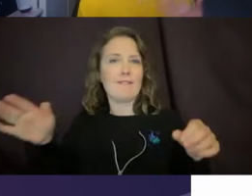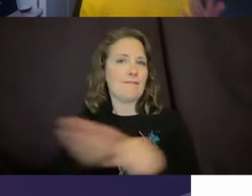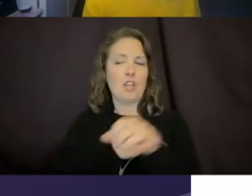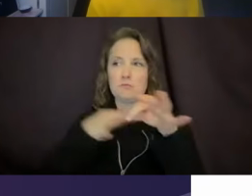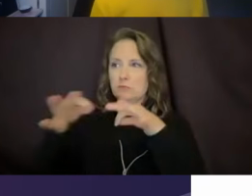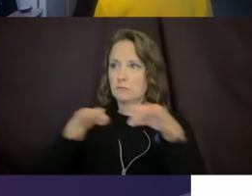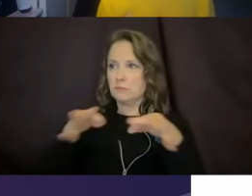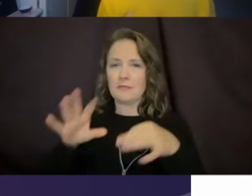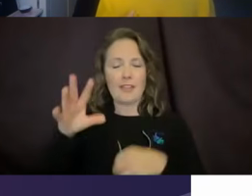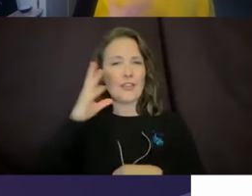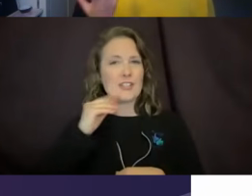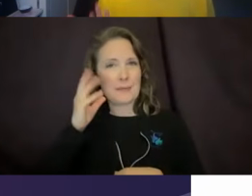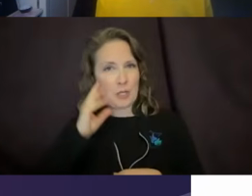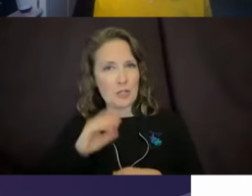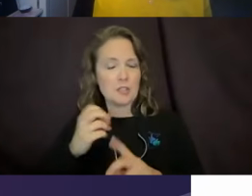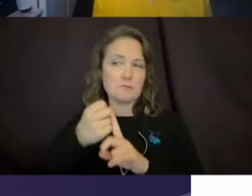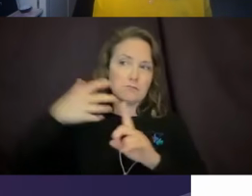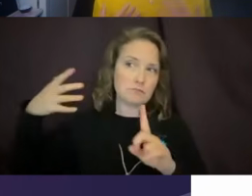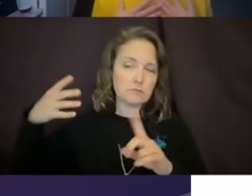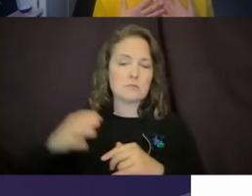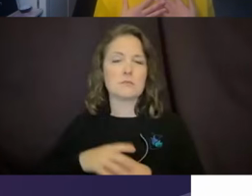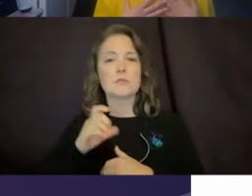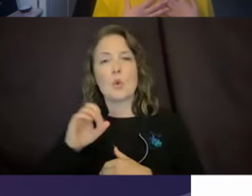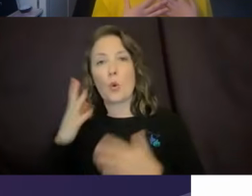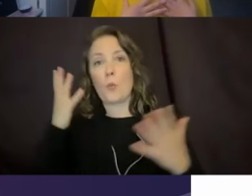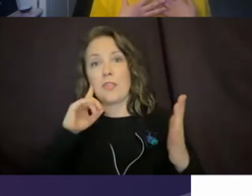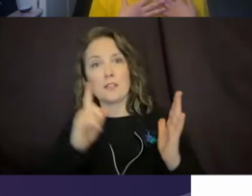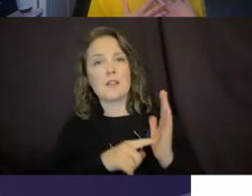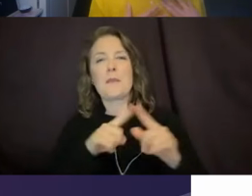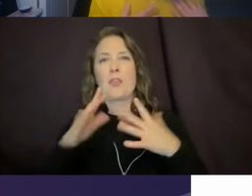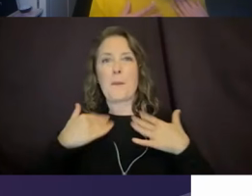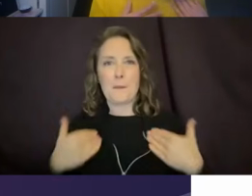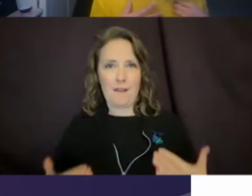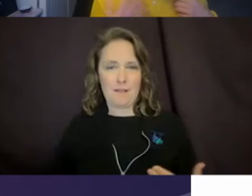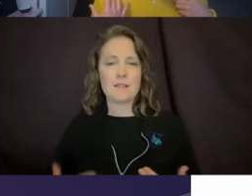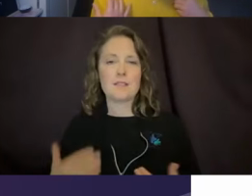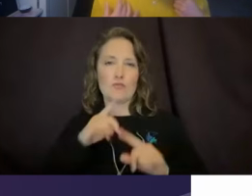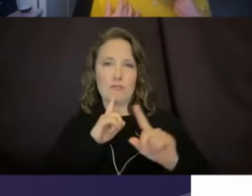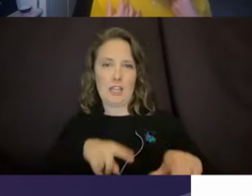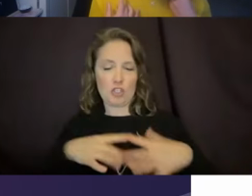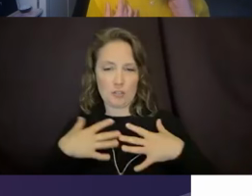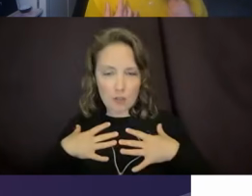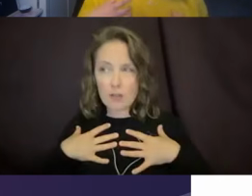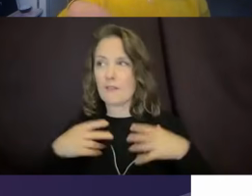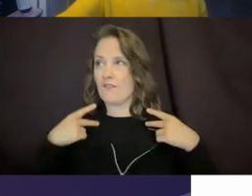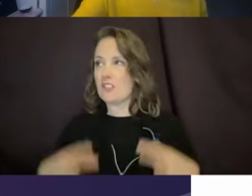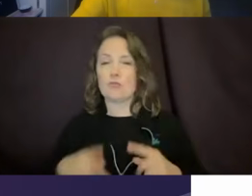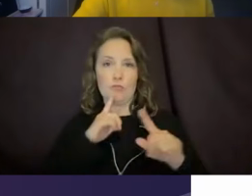describe what they're experiencing or what they're witnessing, but they know that their body's having this reaction physically